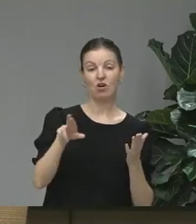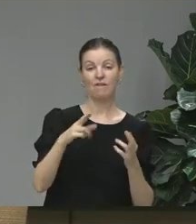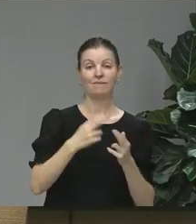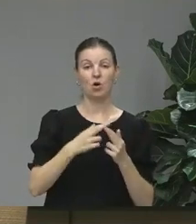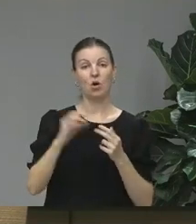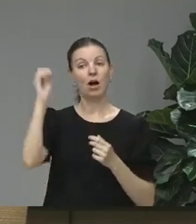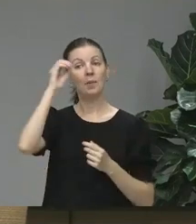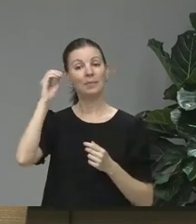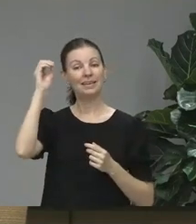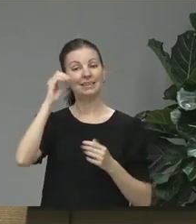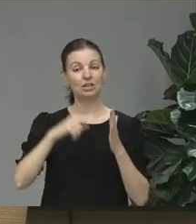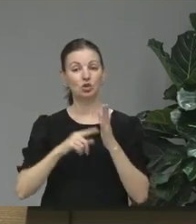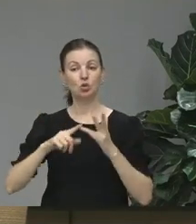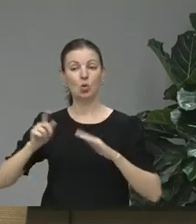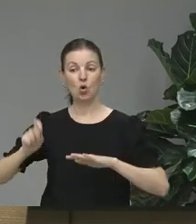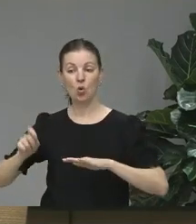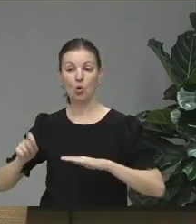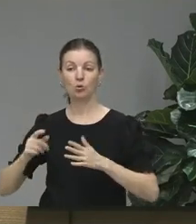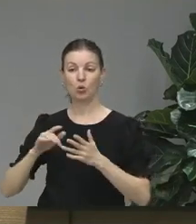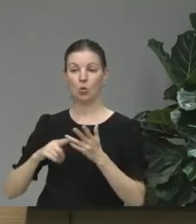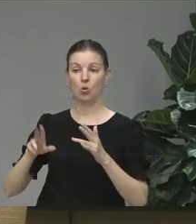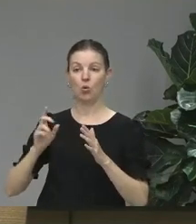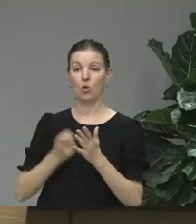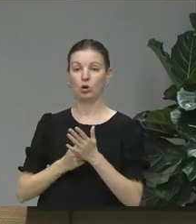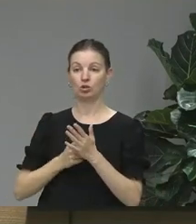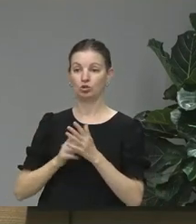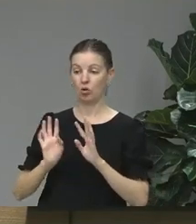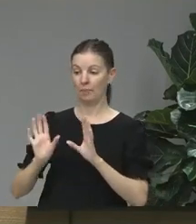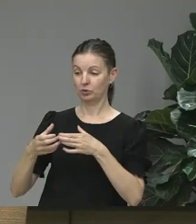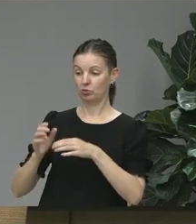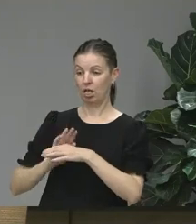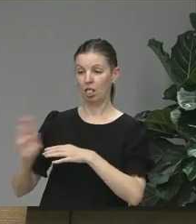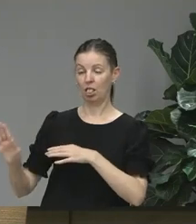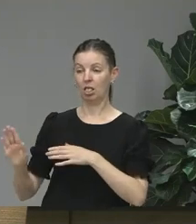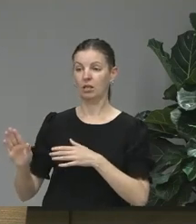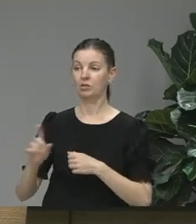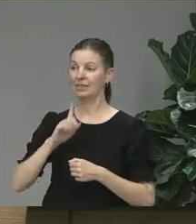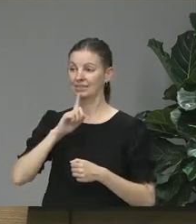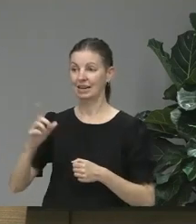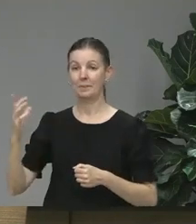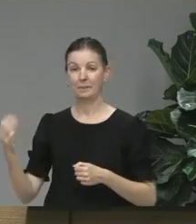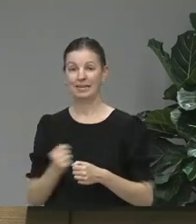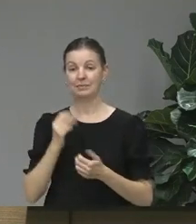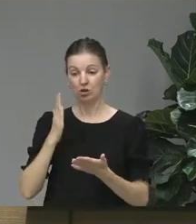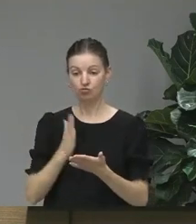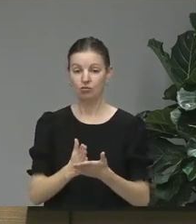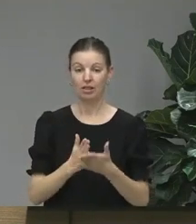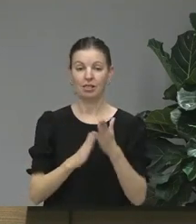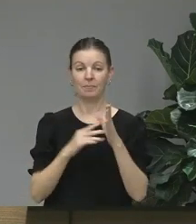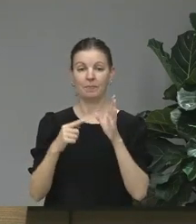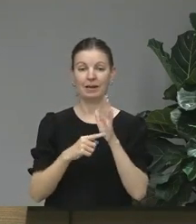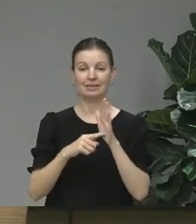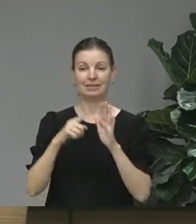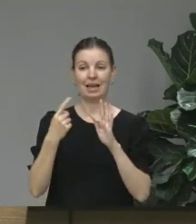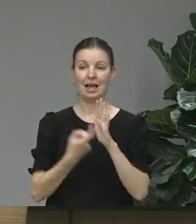a matter to a court or tribunal, something that, you know, our judicial training says it has to be a real matter. We don't